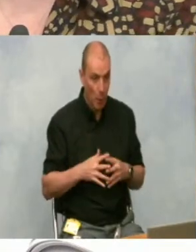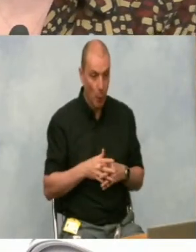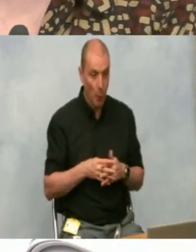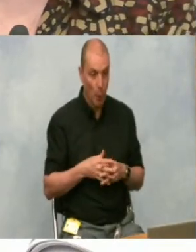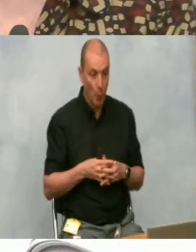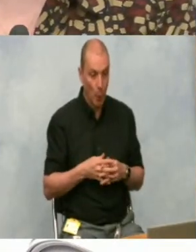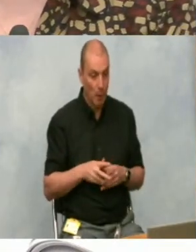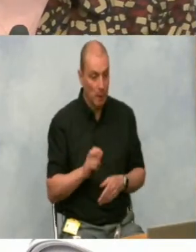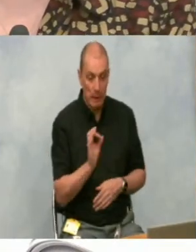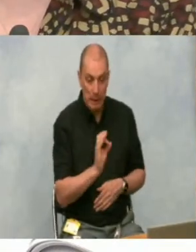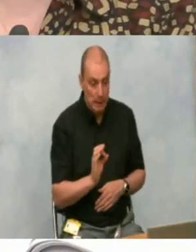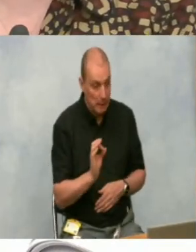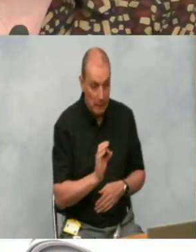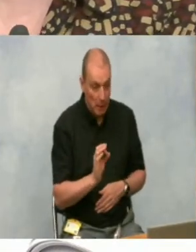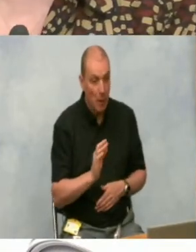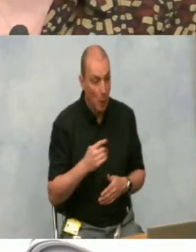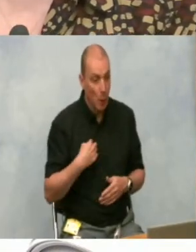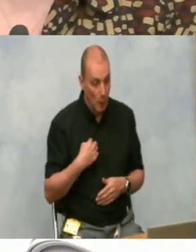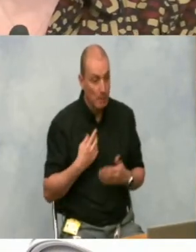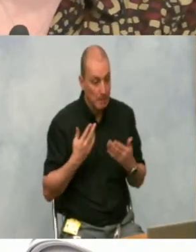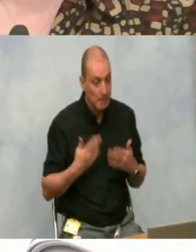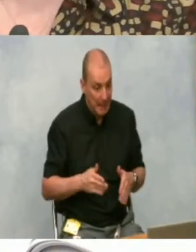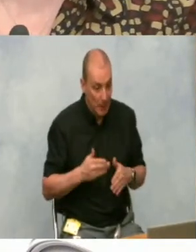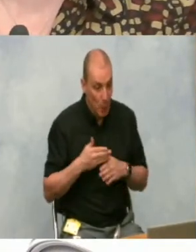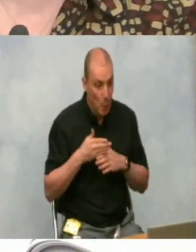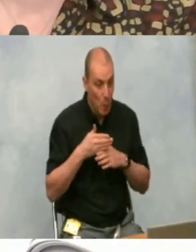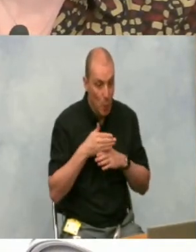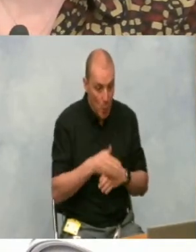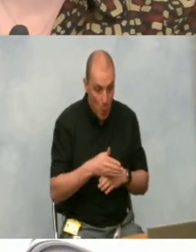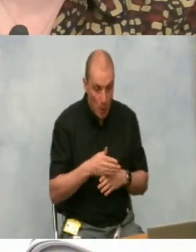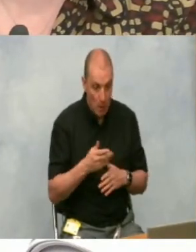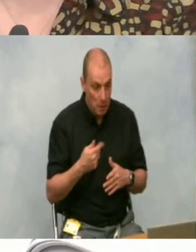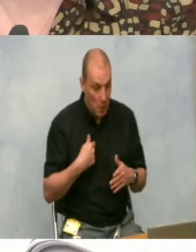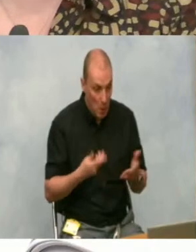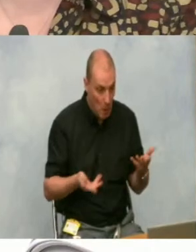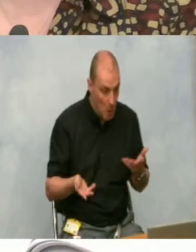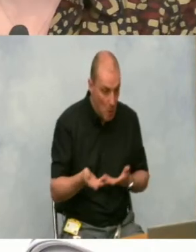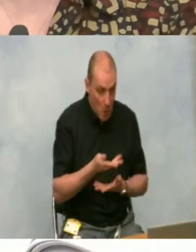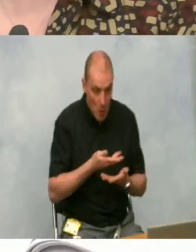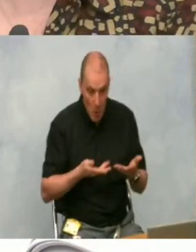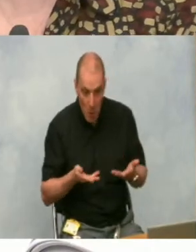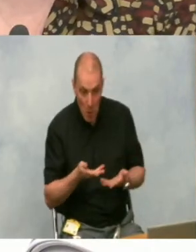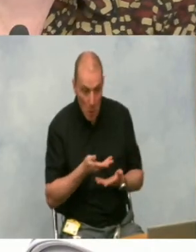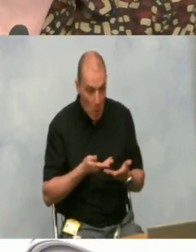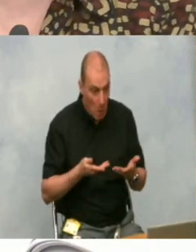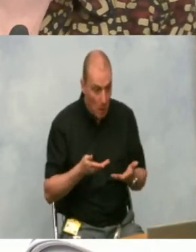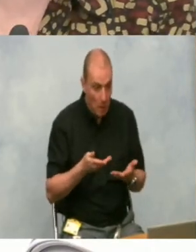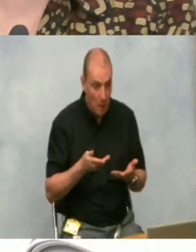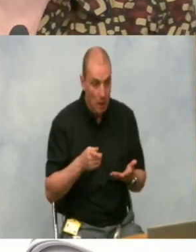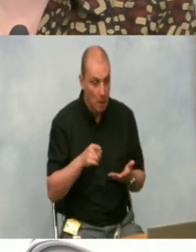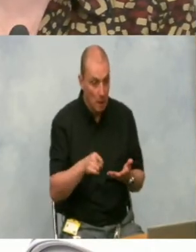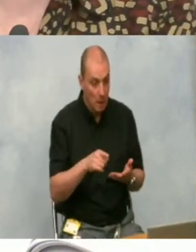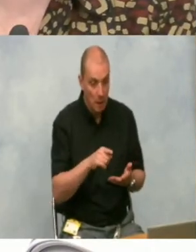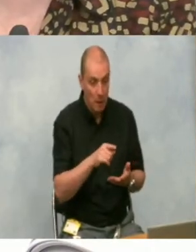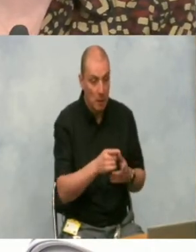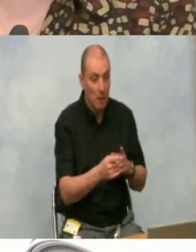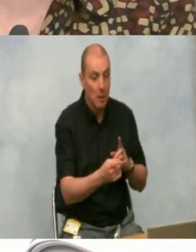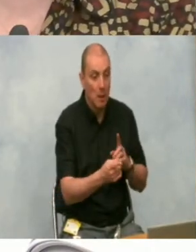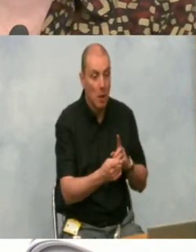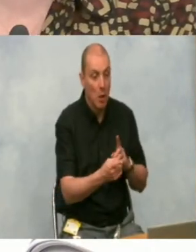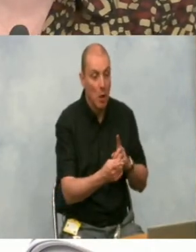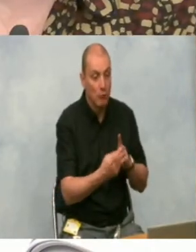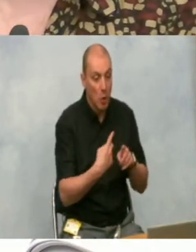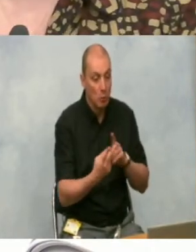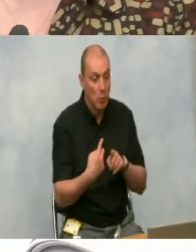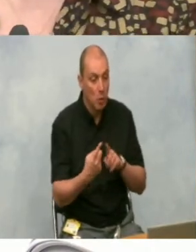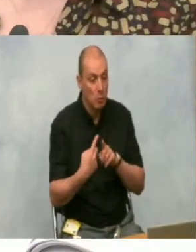place in the very early stages, but when parties looked at the building and the site, no one converted that to an offer other than the one we